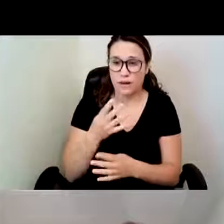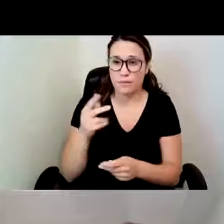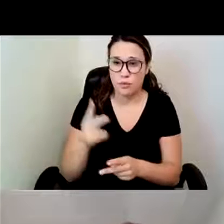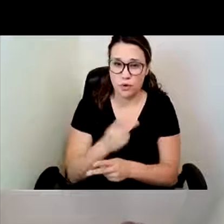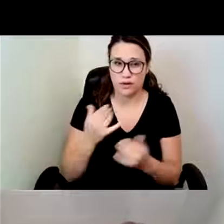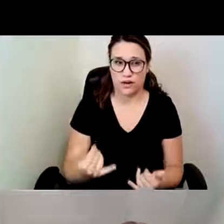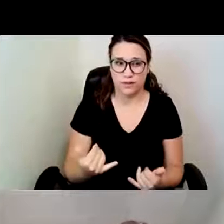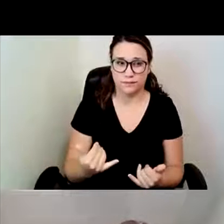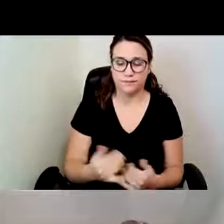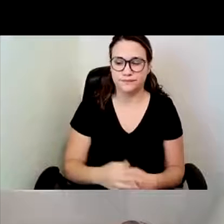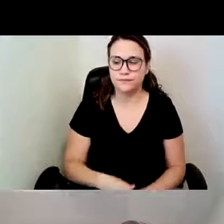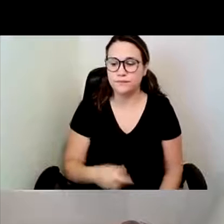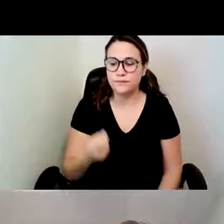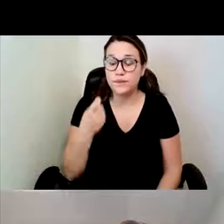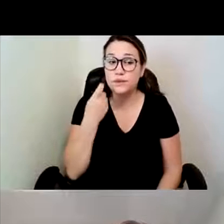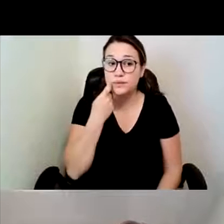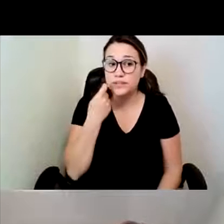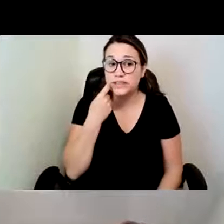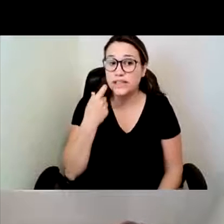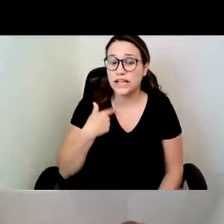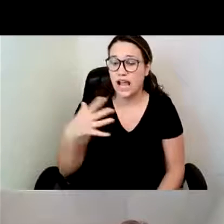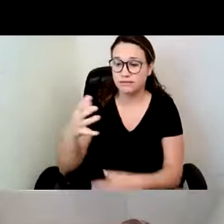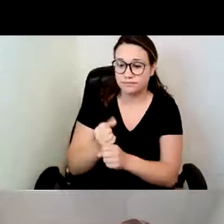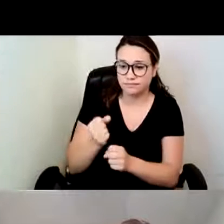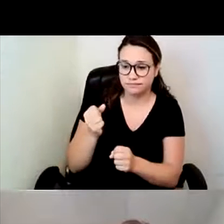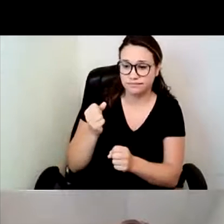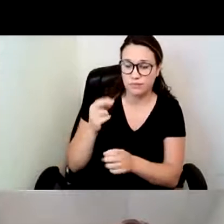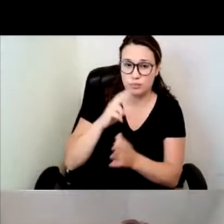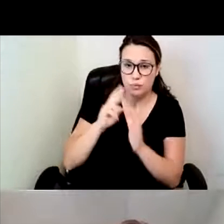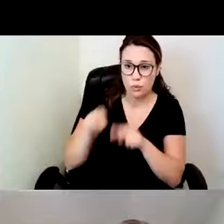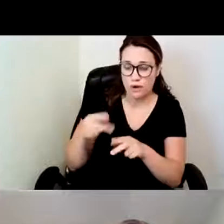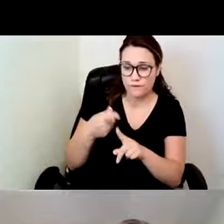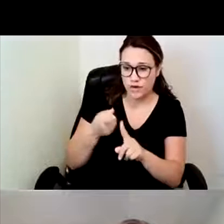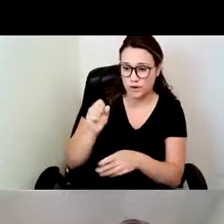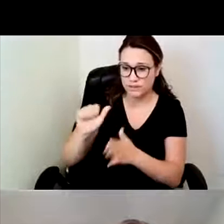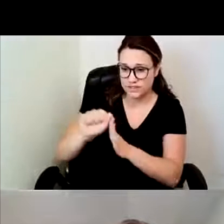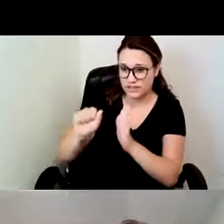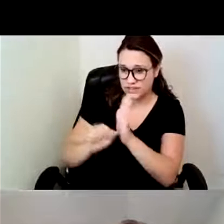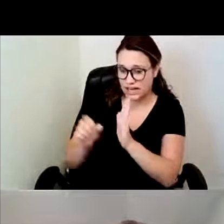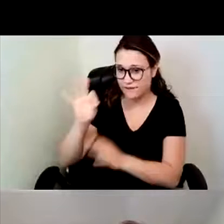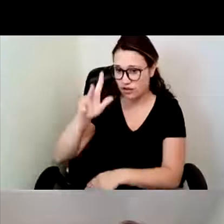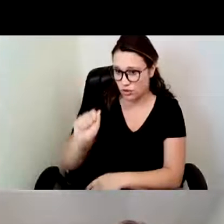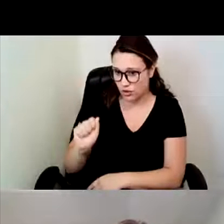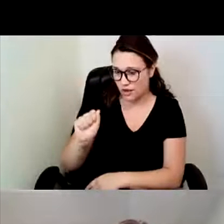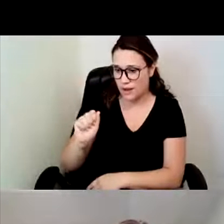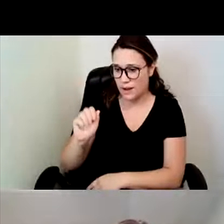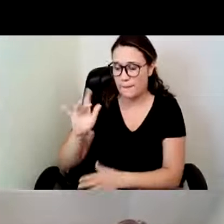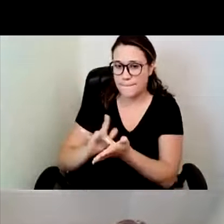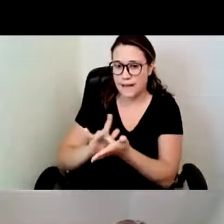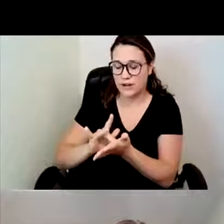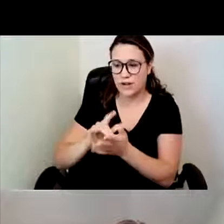Most recently, I received a report from the state of Florida Medical Examiners Commission